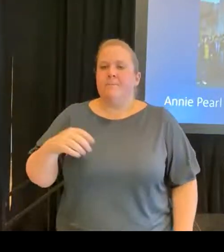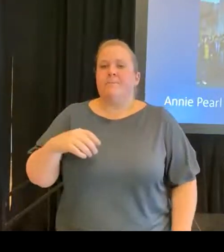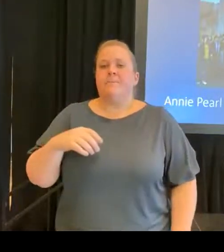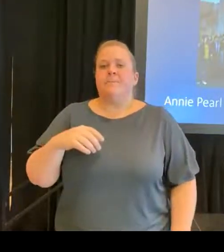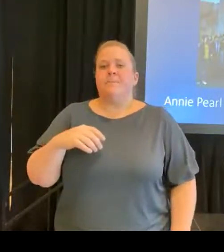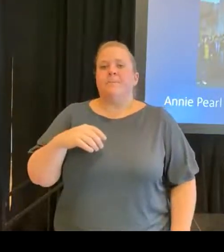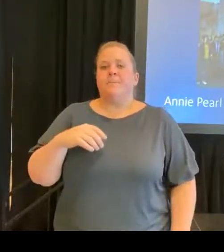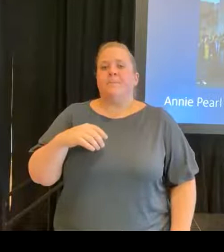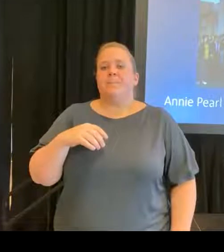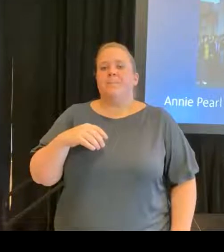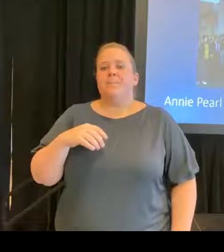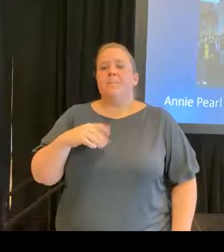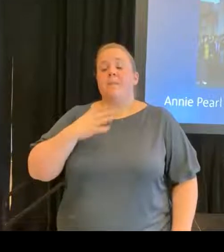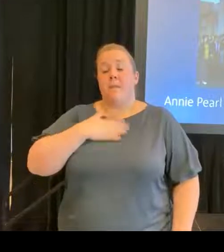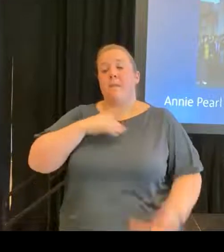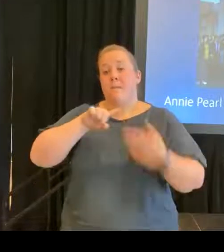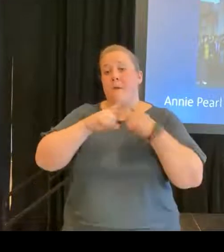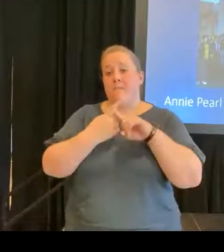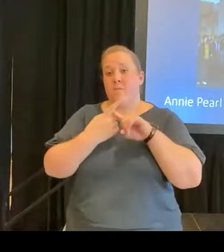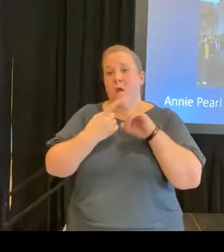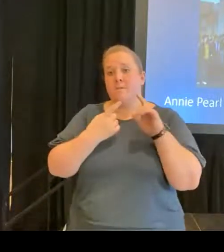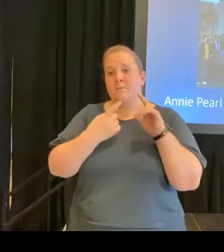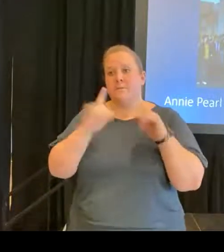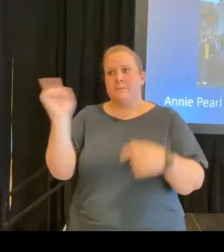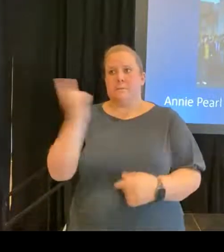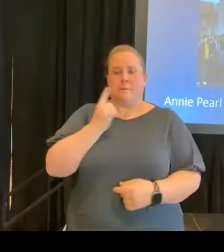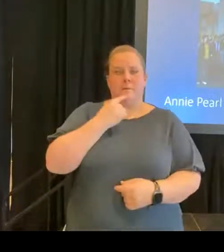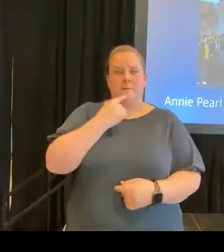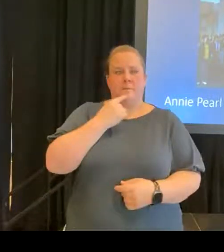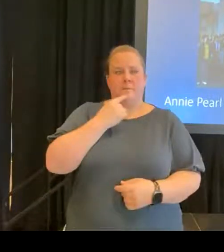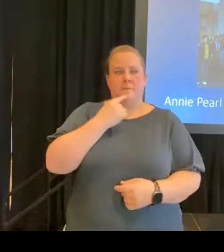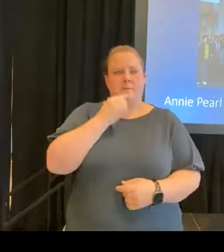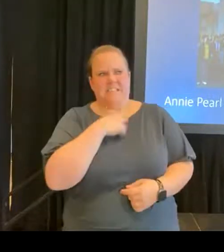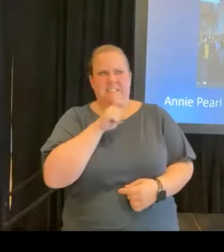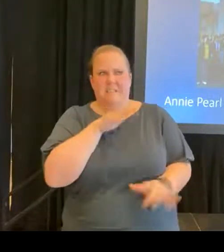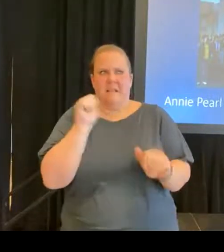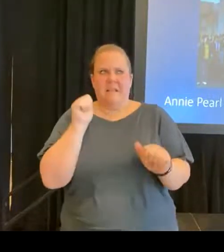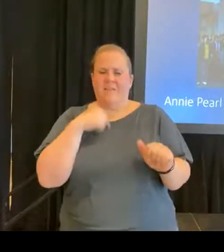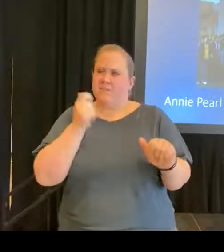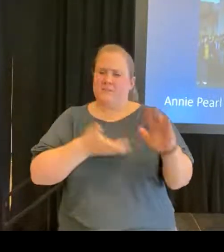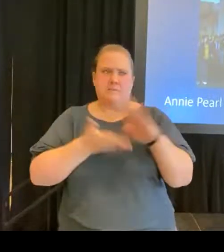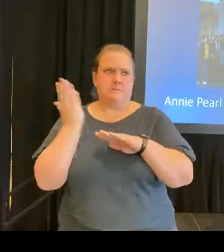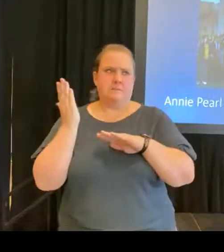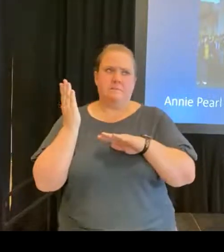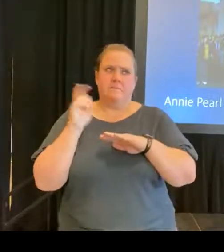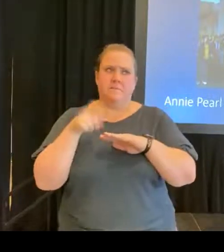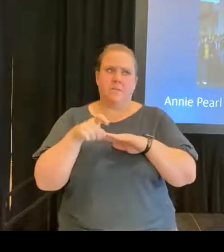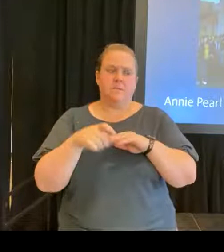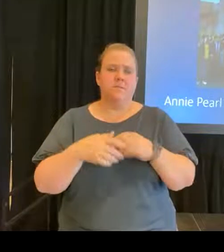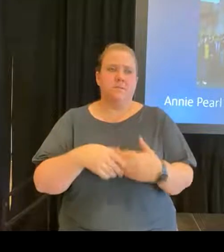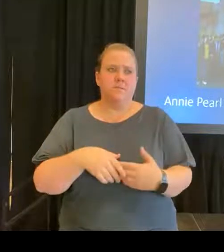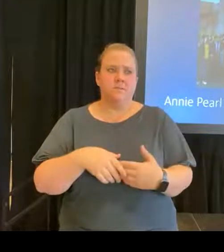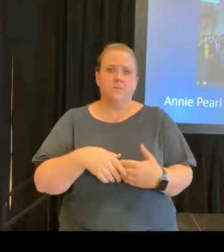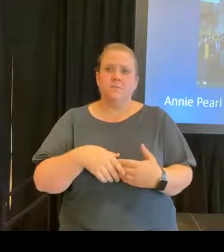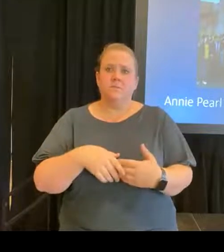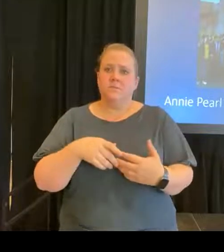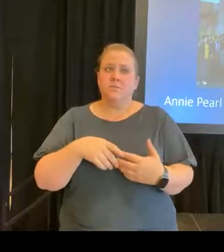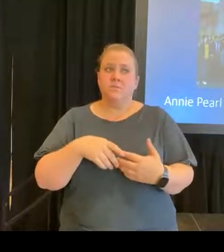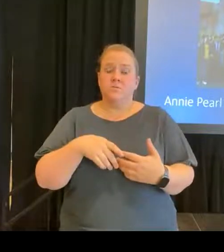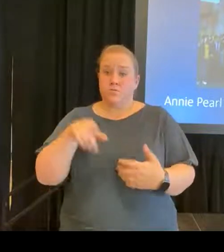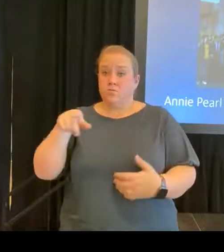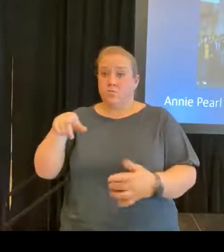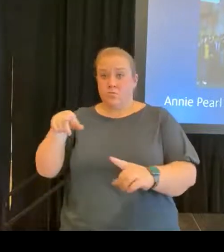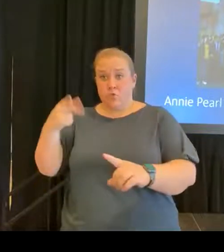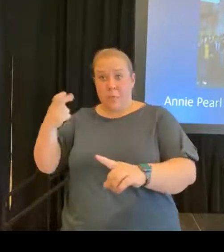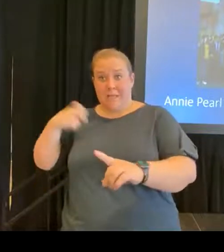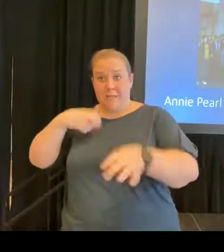But my friend come on real quick. He said, baby, let's go. Let's get out of here. And after he explained it to